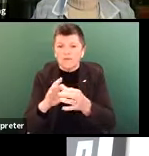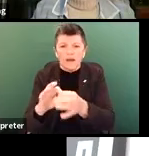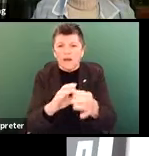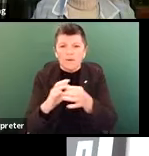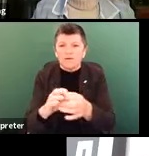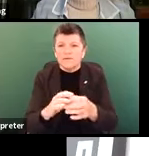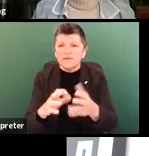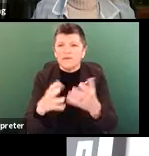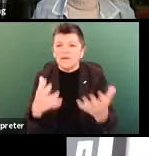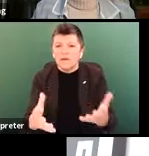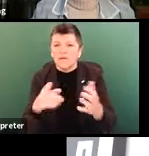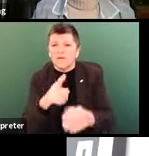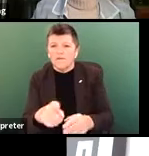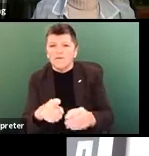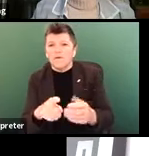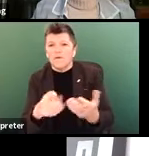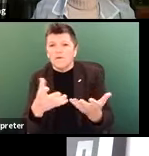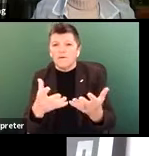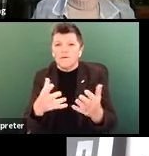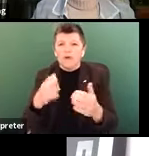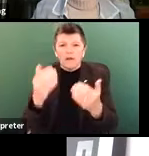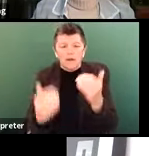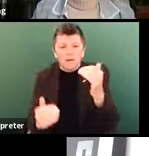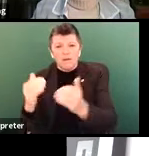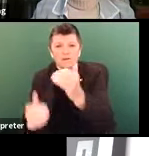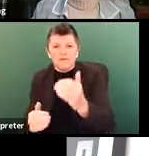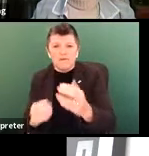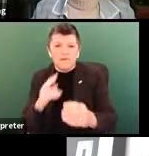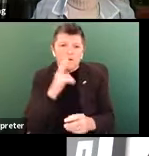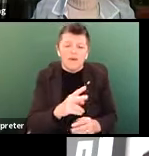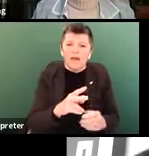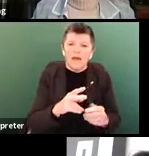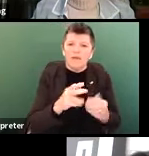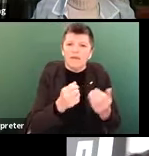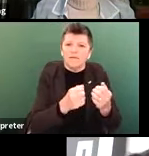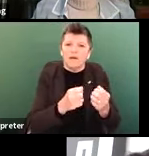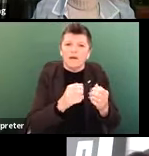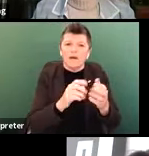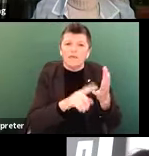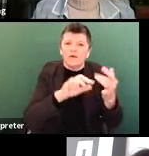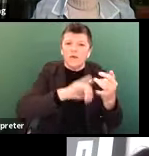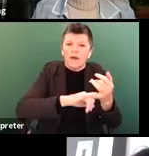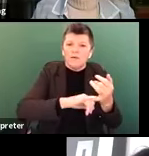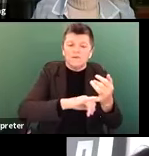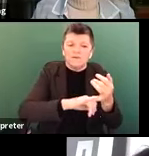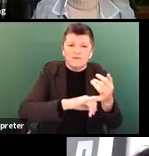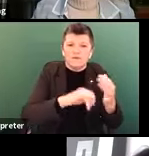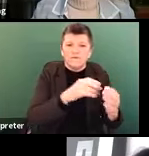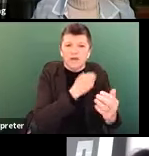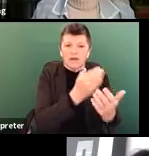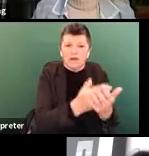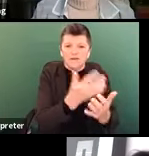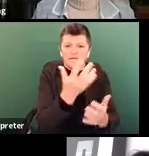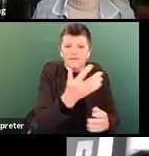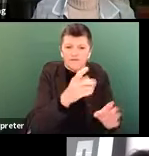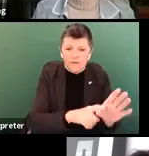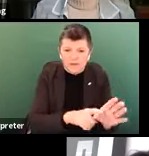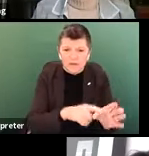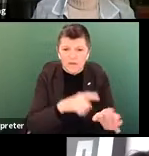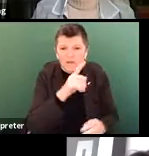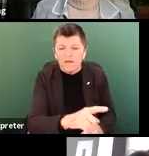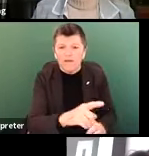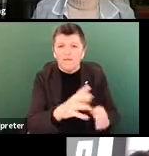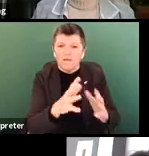US for the last 15 years, if you want. In the US, the boom of the Gini indices of